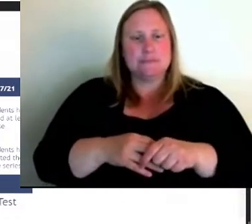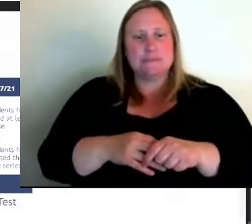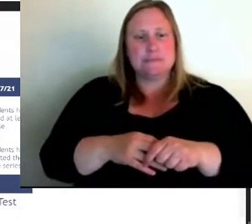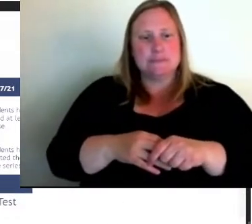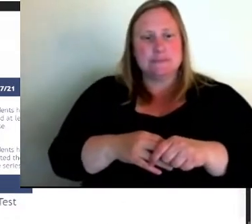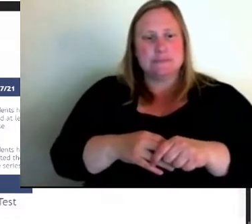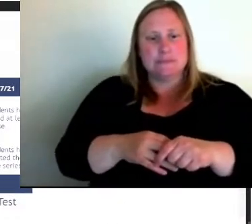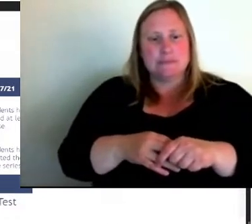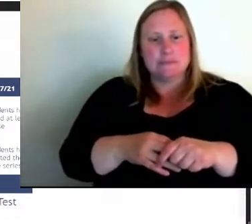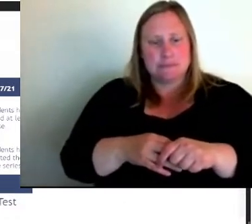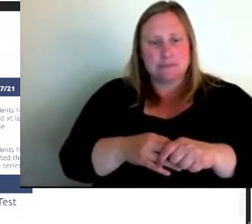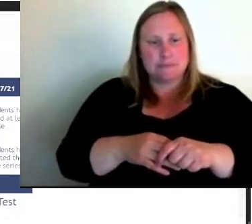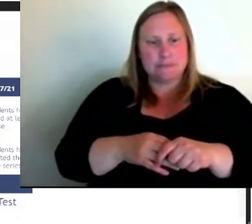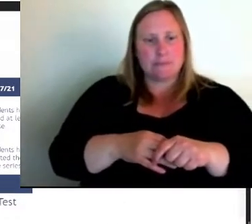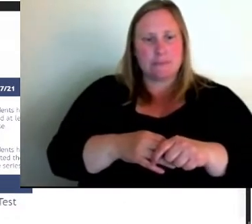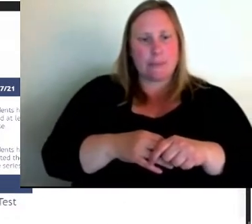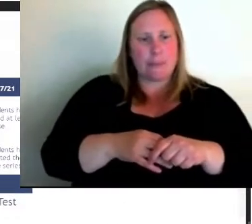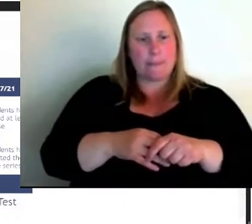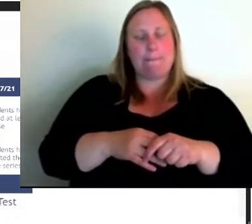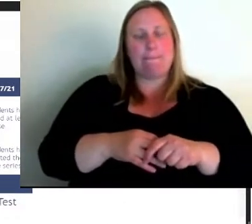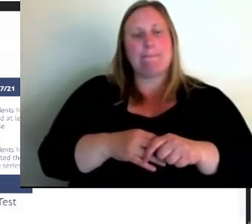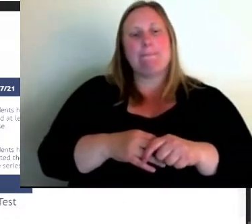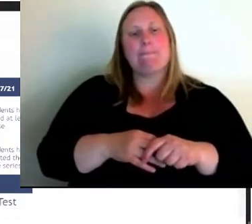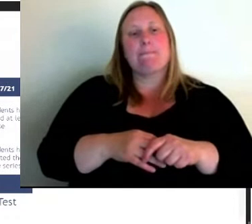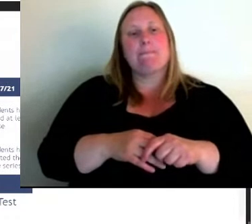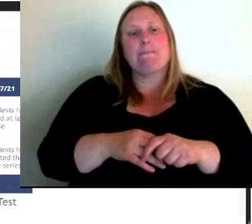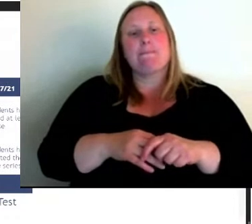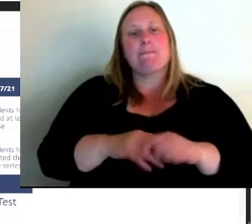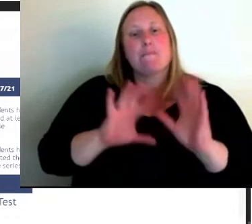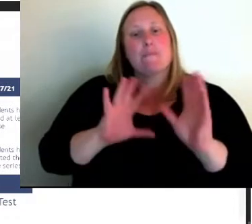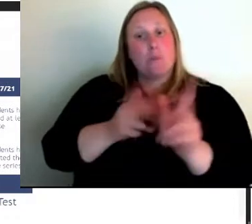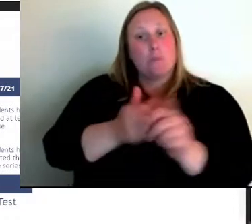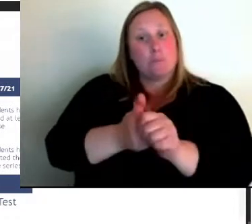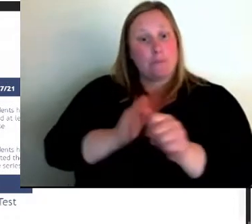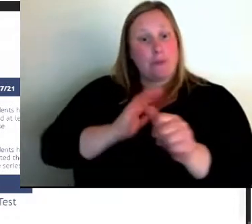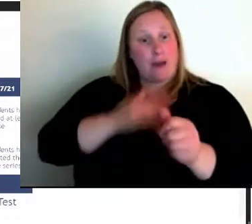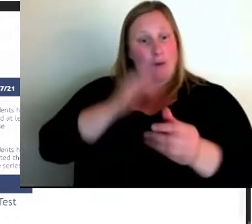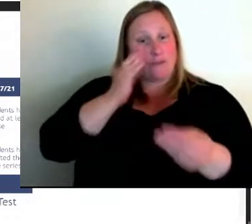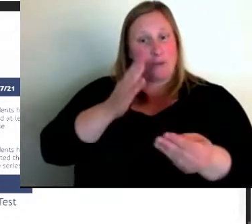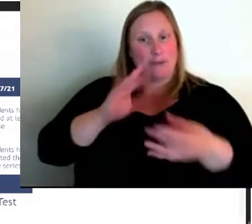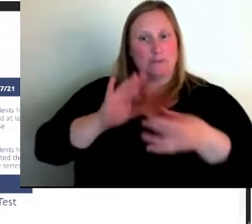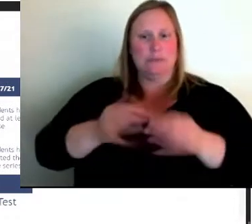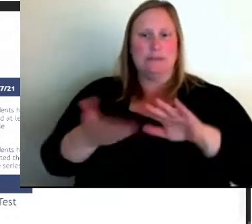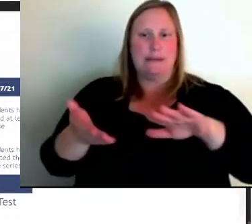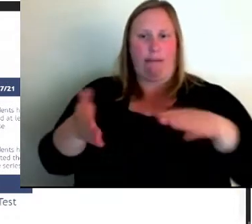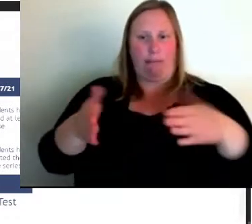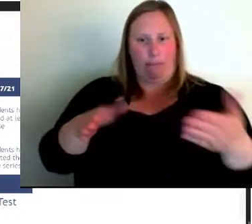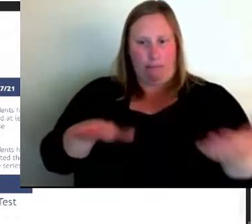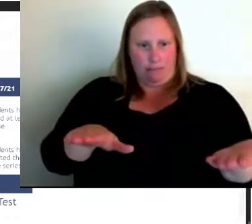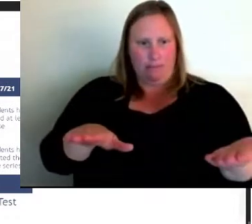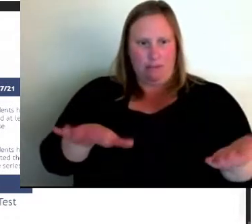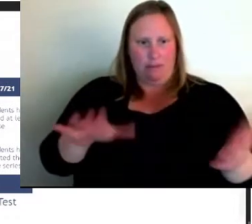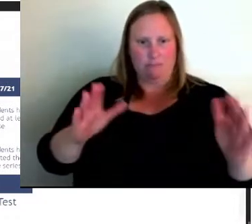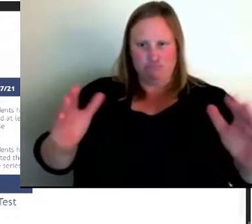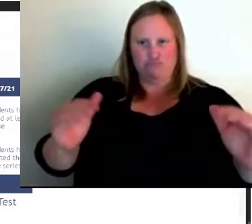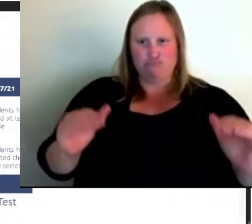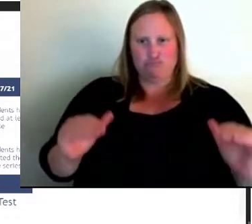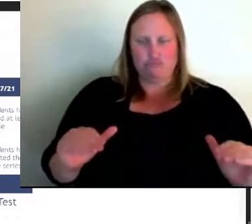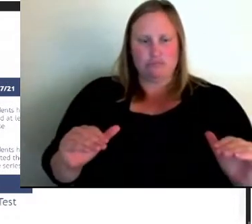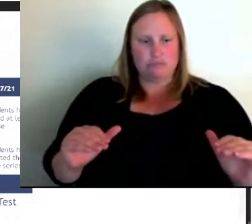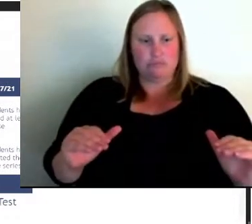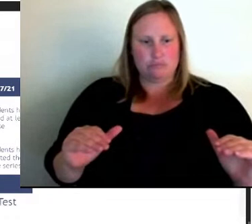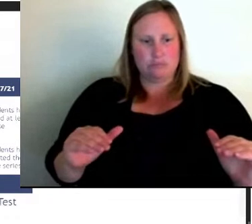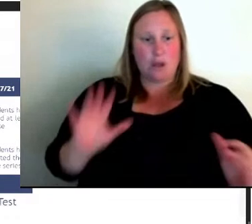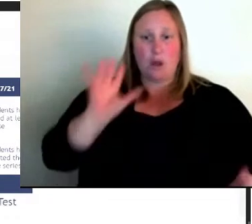is that we've updated the information that we're providing here about deaths. So at a glance, you'll have the total number